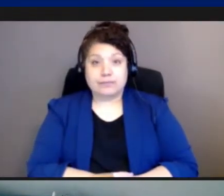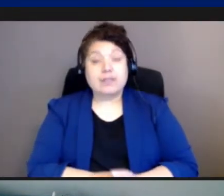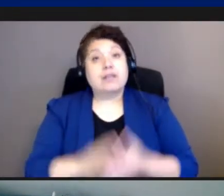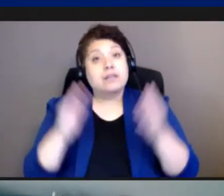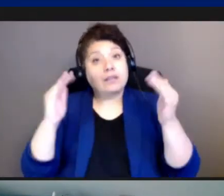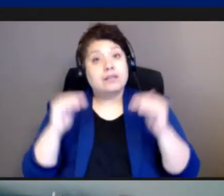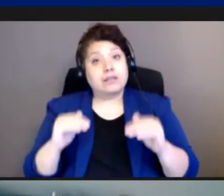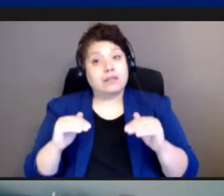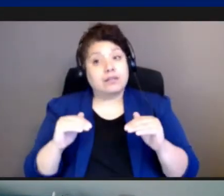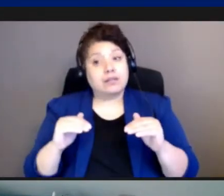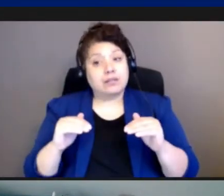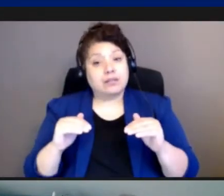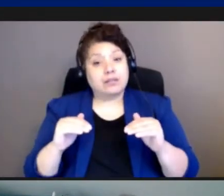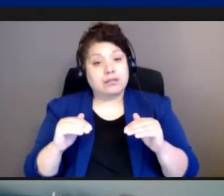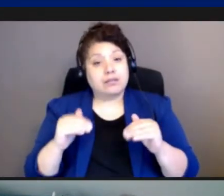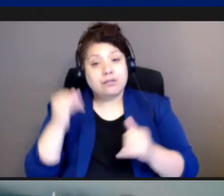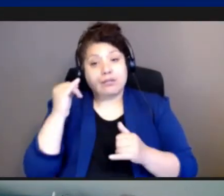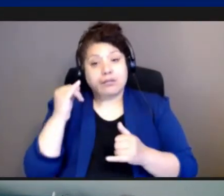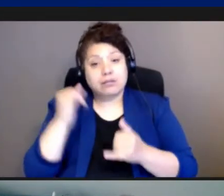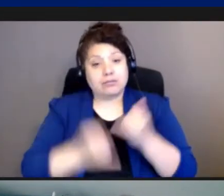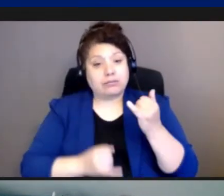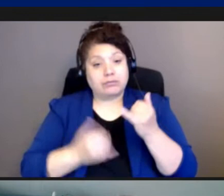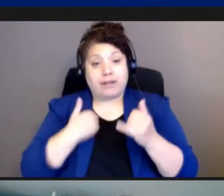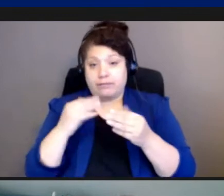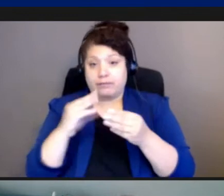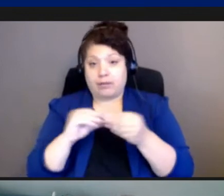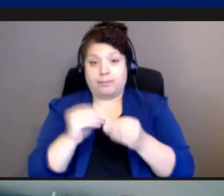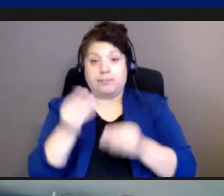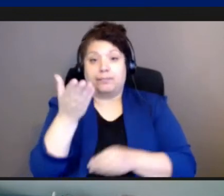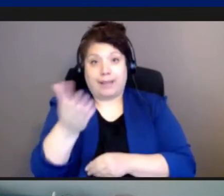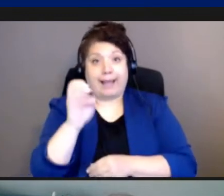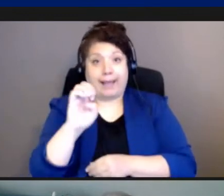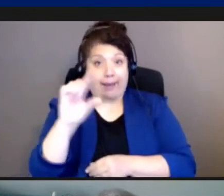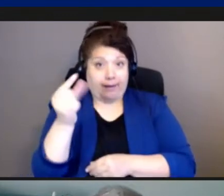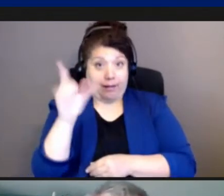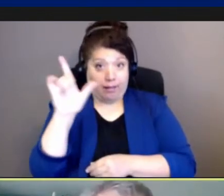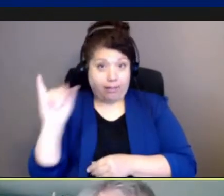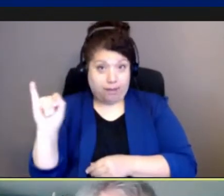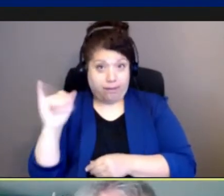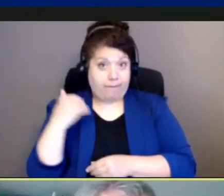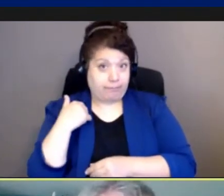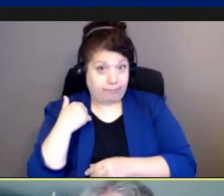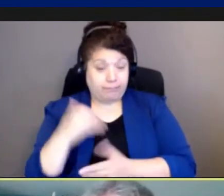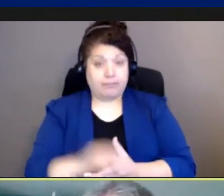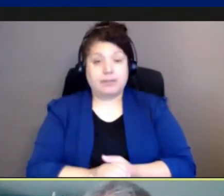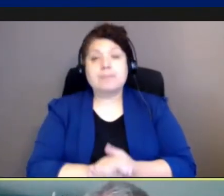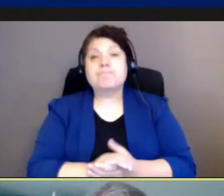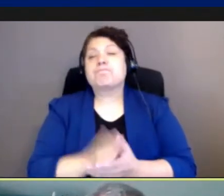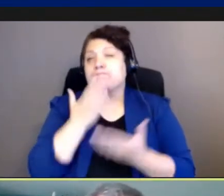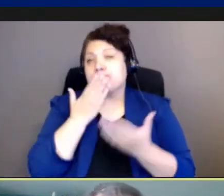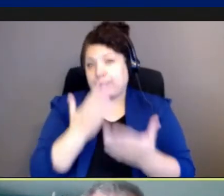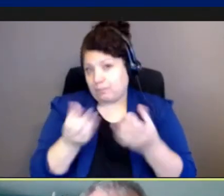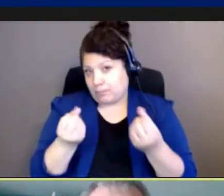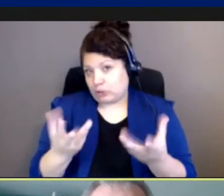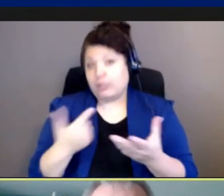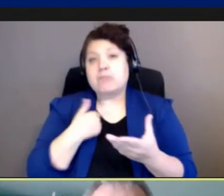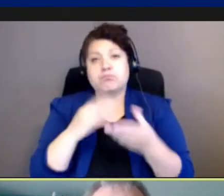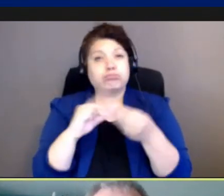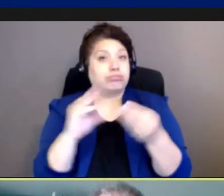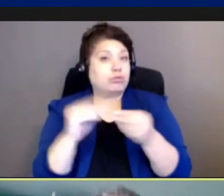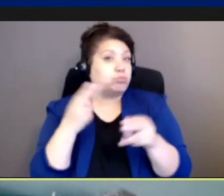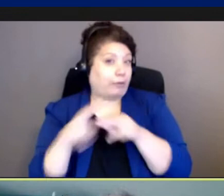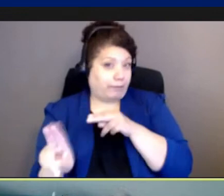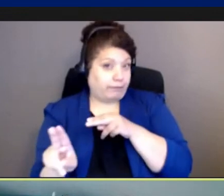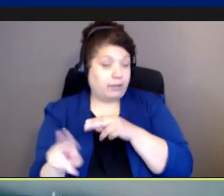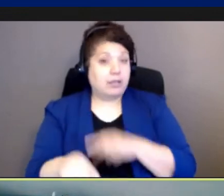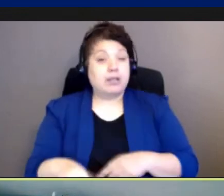you. I'd like to invite Chair Eglai for any closing comments. you very much. Yeah, I'll keep it brief. You know, this